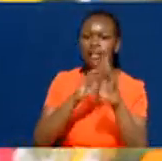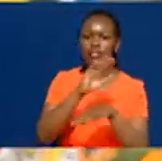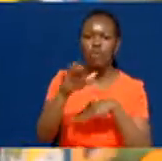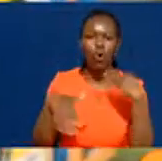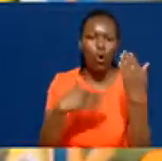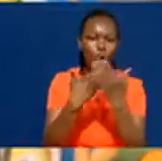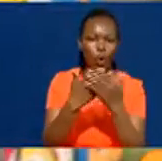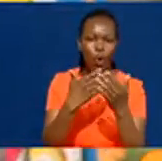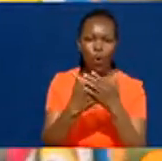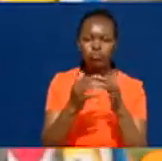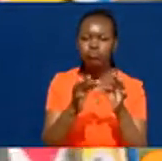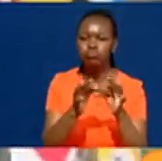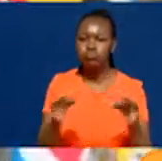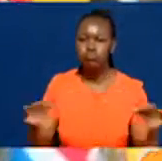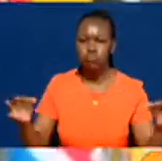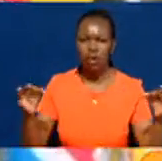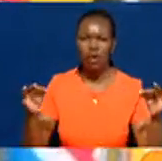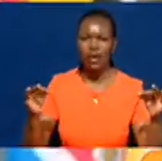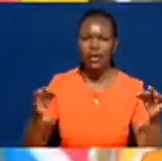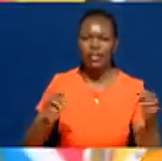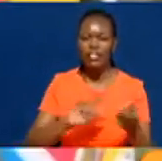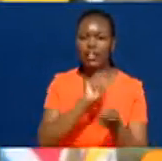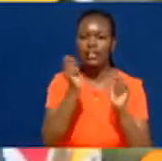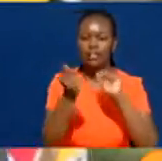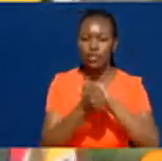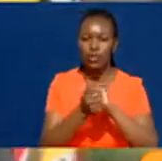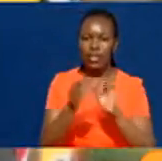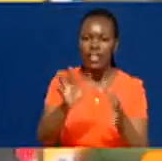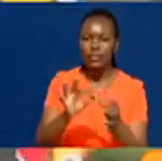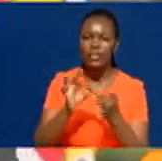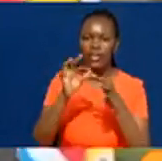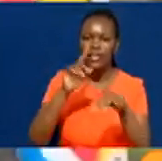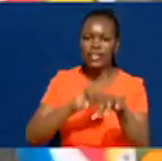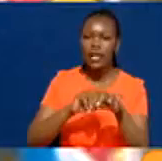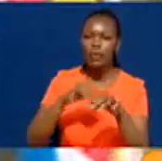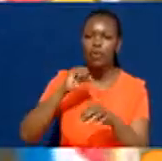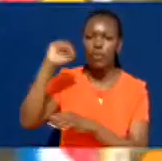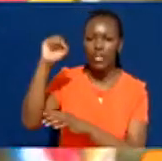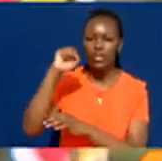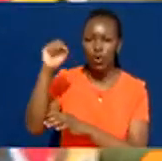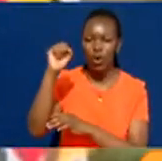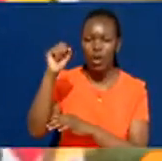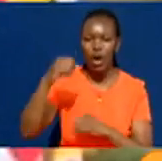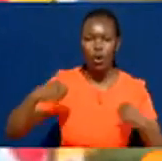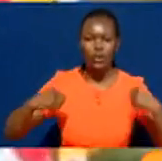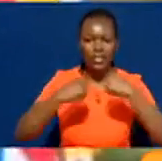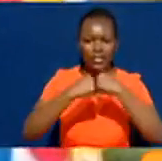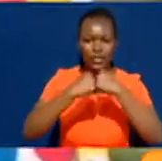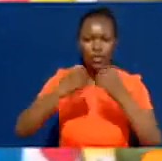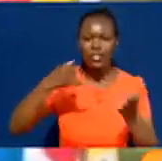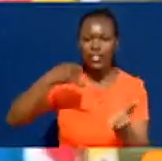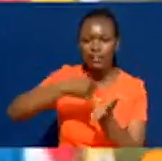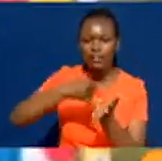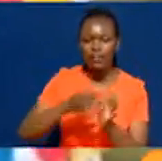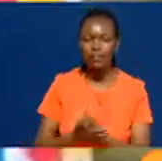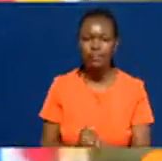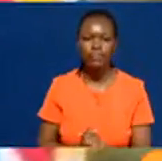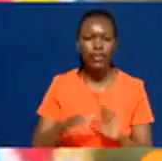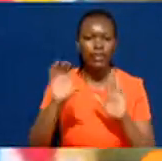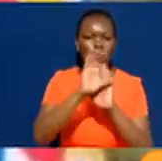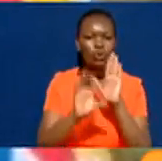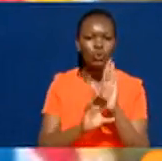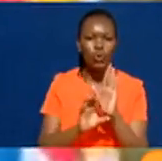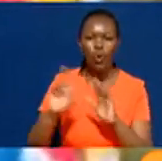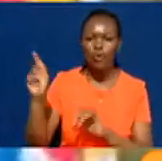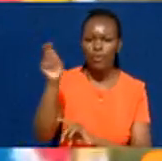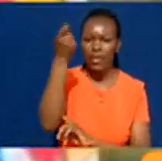of national institutions, especially when political contestation is involved. The Constitution of Kenya